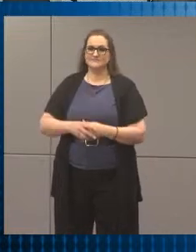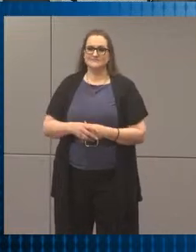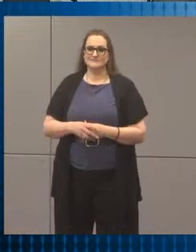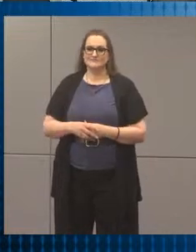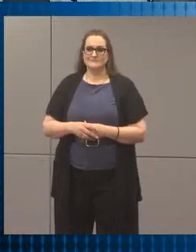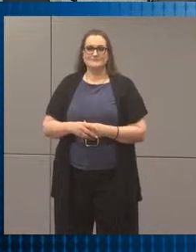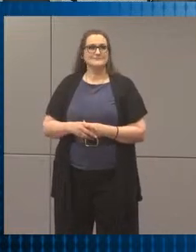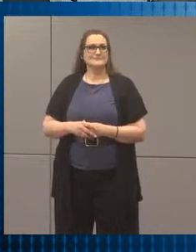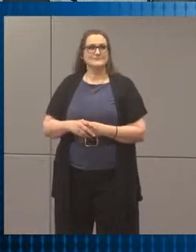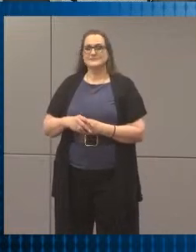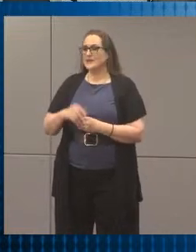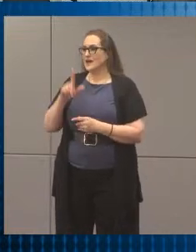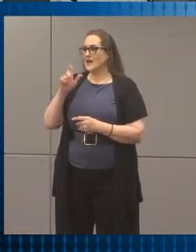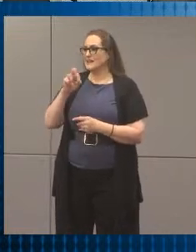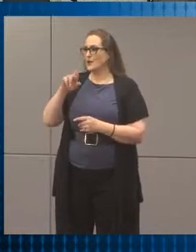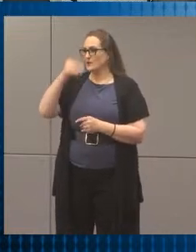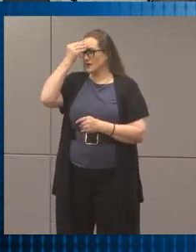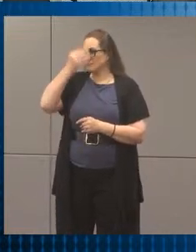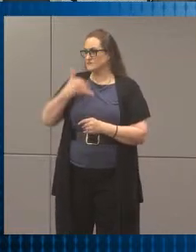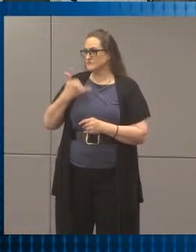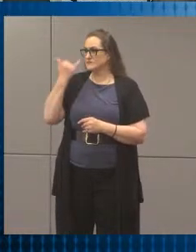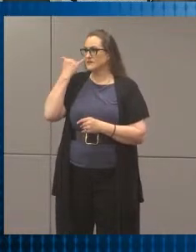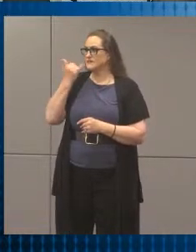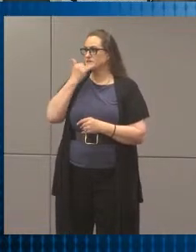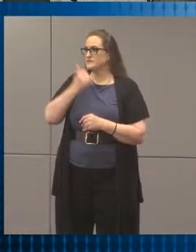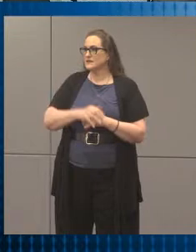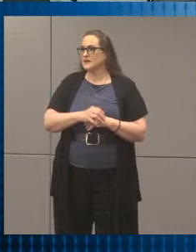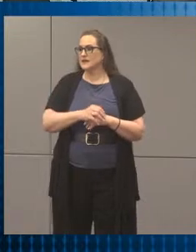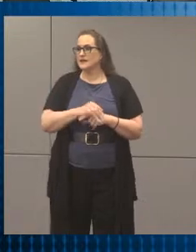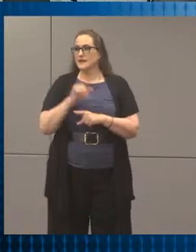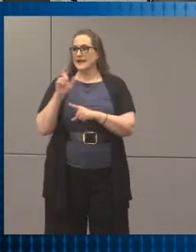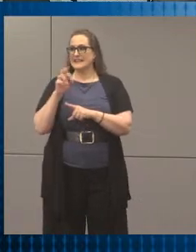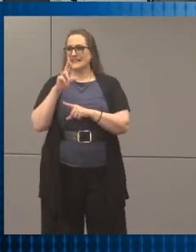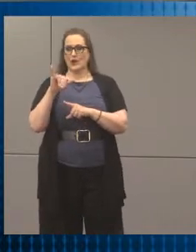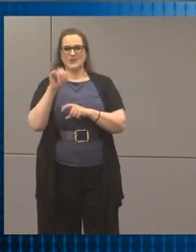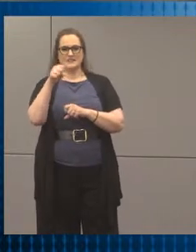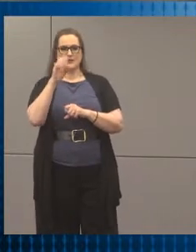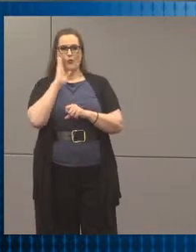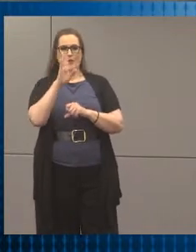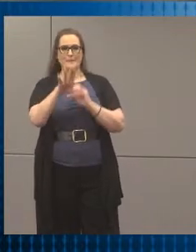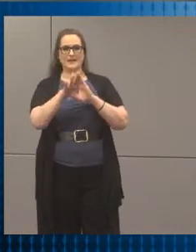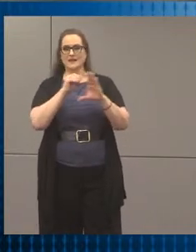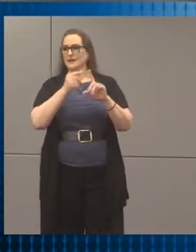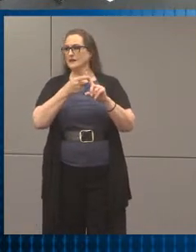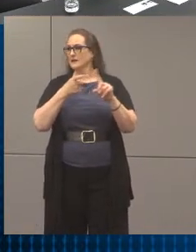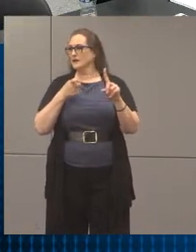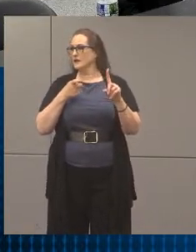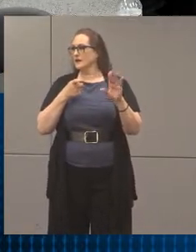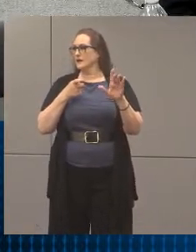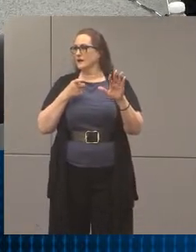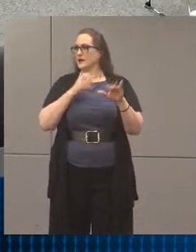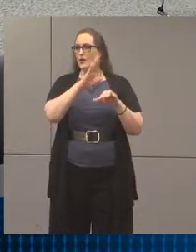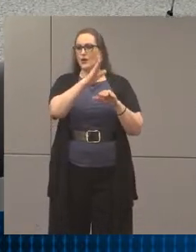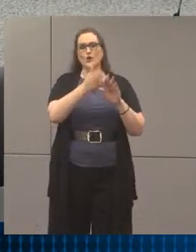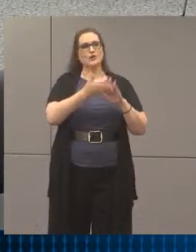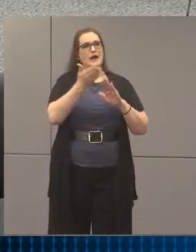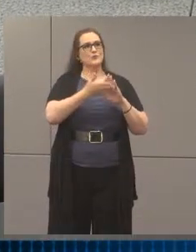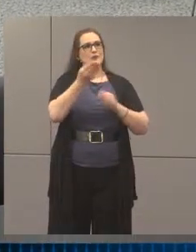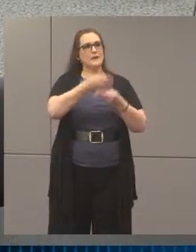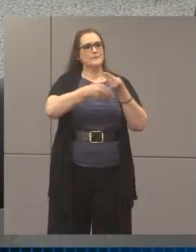Larry can correct me if I'm misspeaking on that. Yeah, so it would be out of her operating